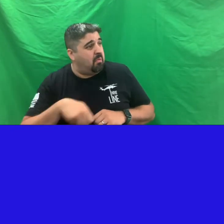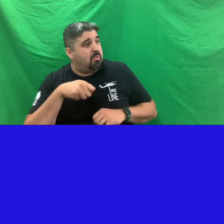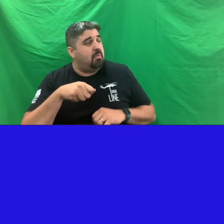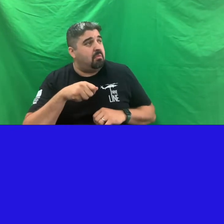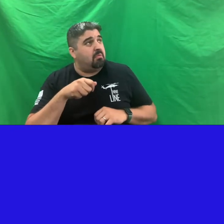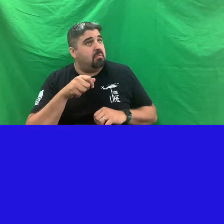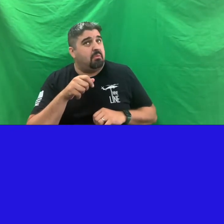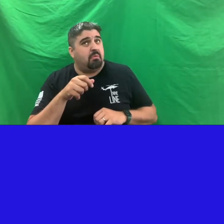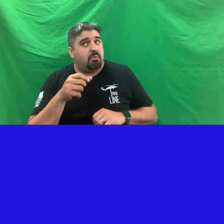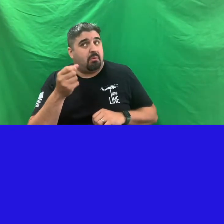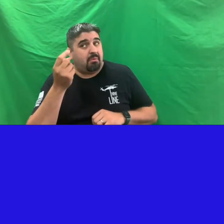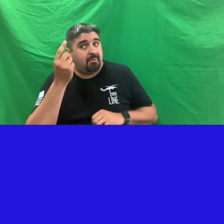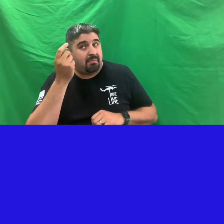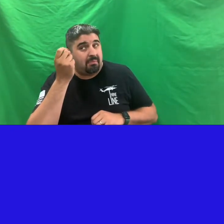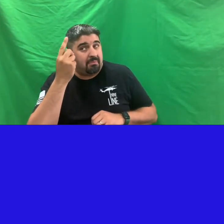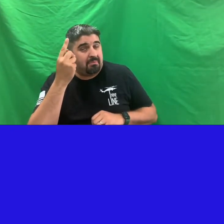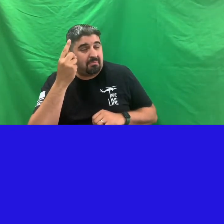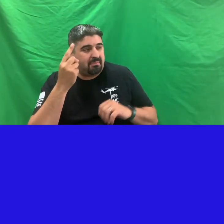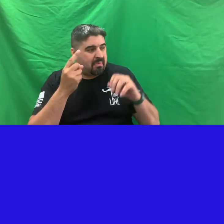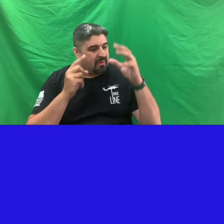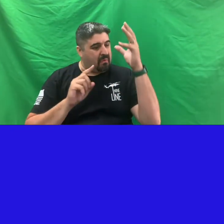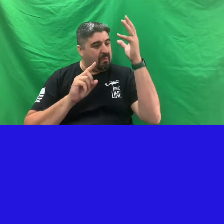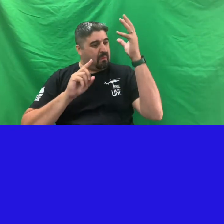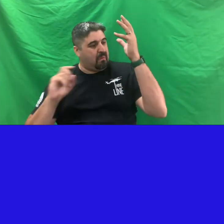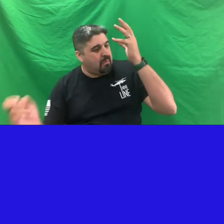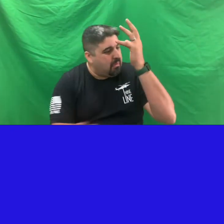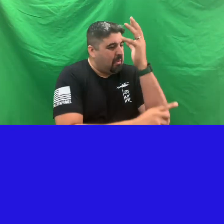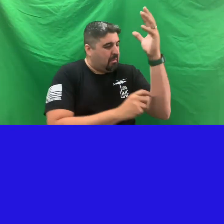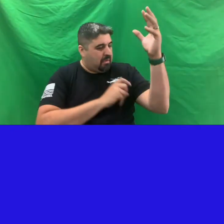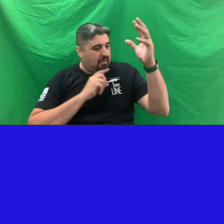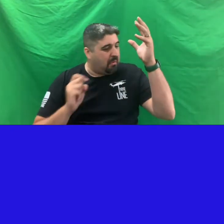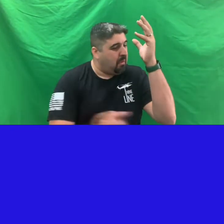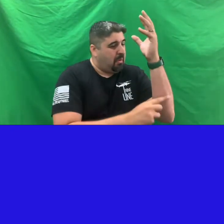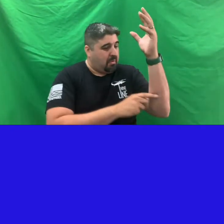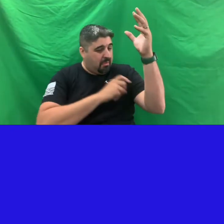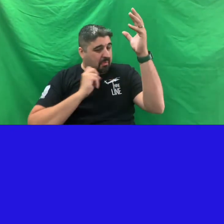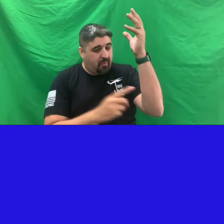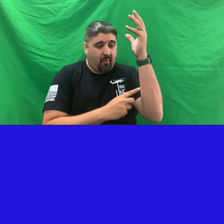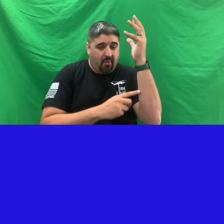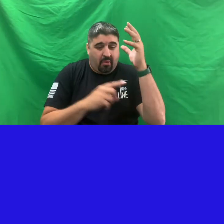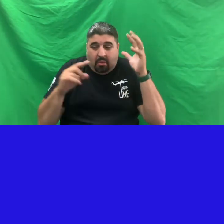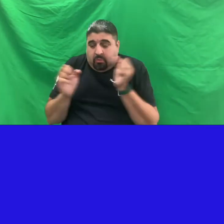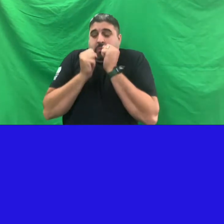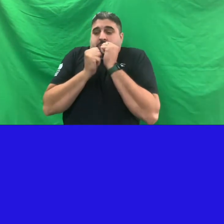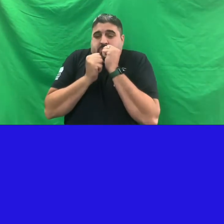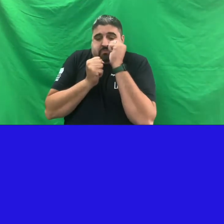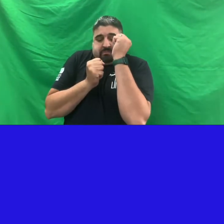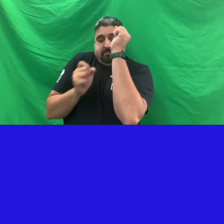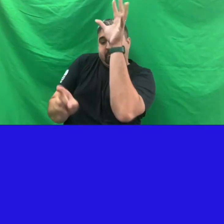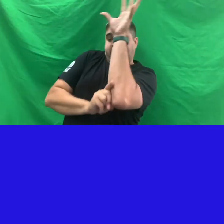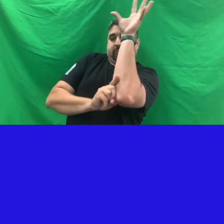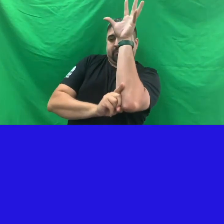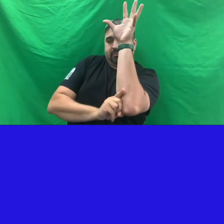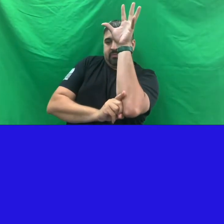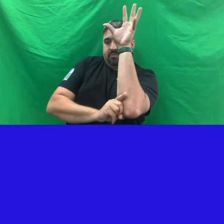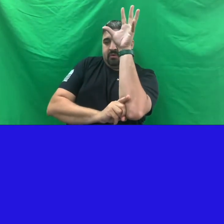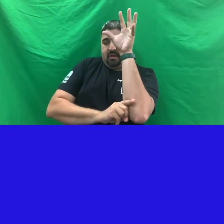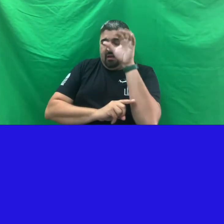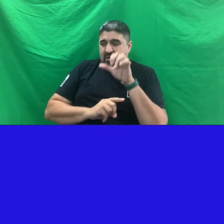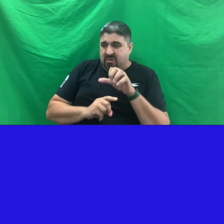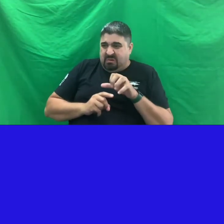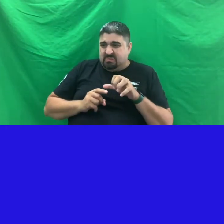ran around and around the tree with the rope. I tied up the old dark frog.